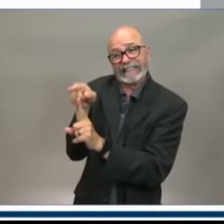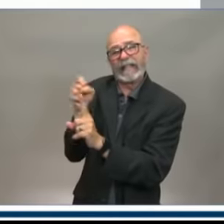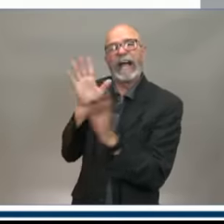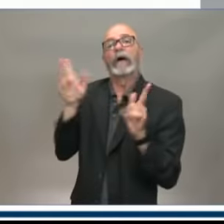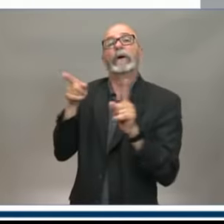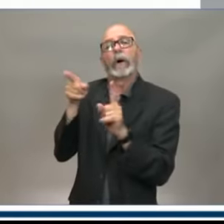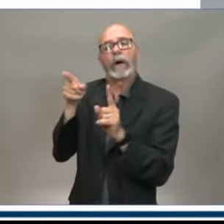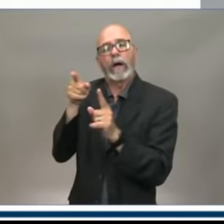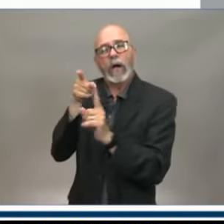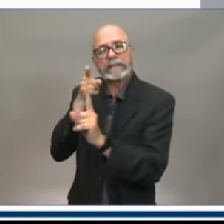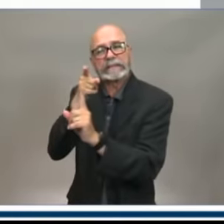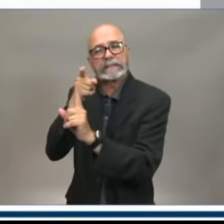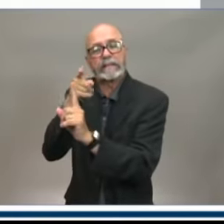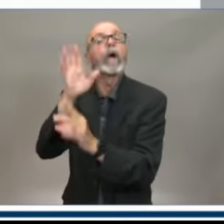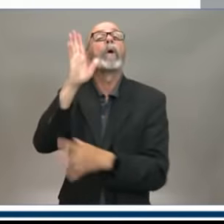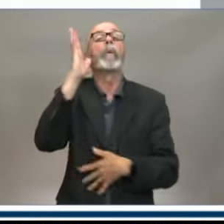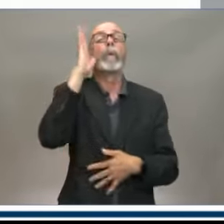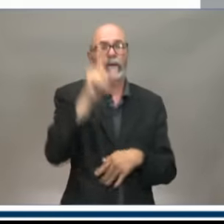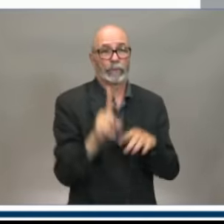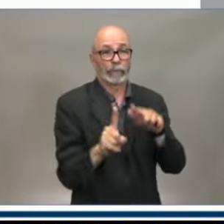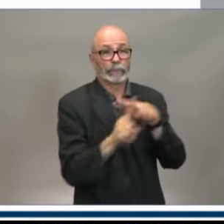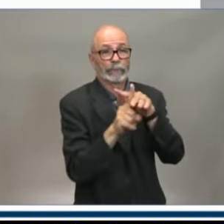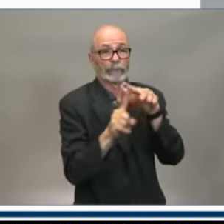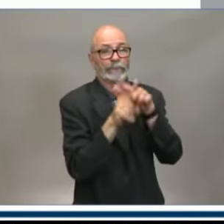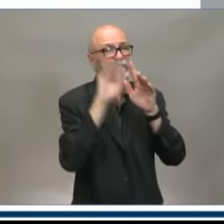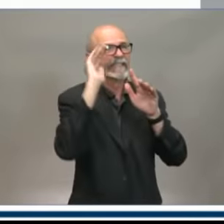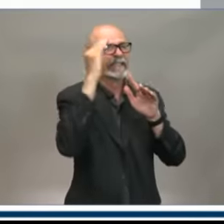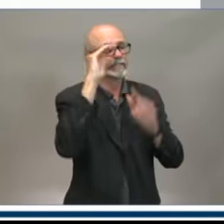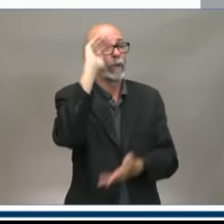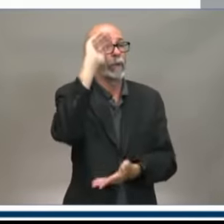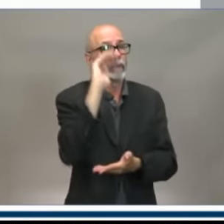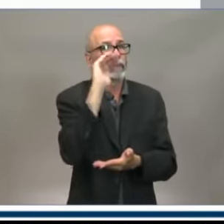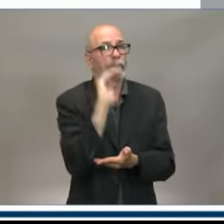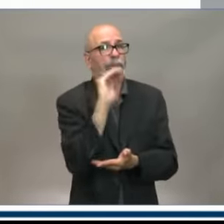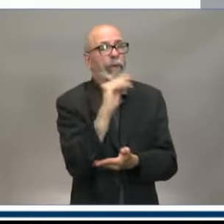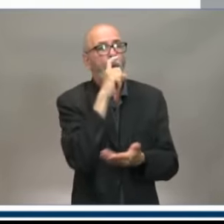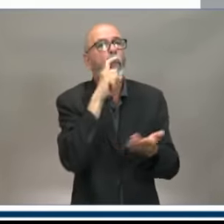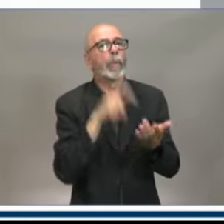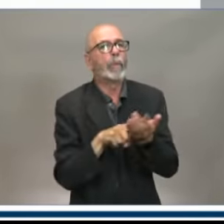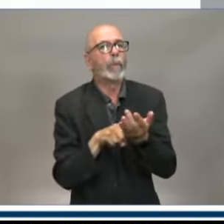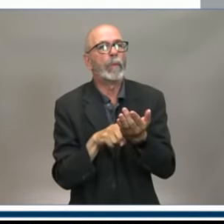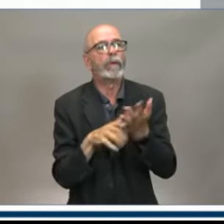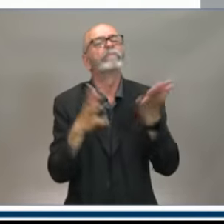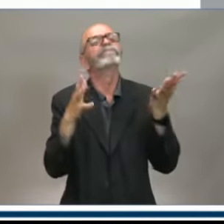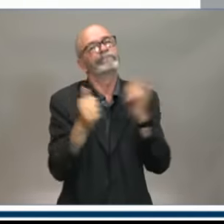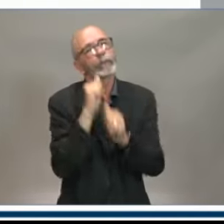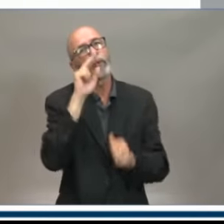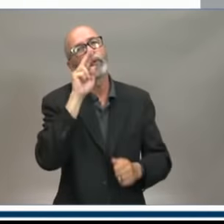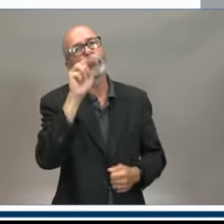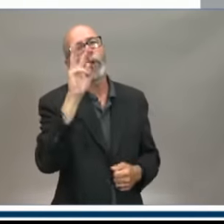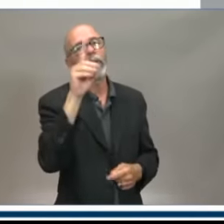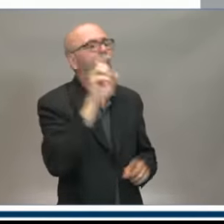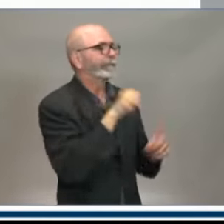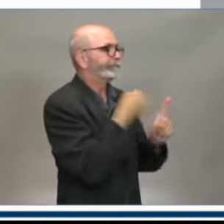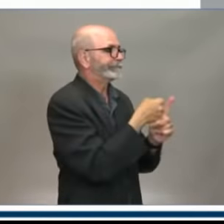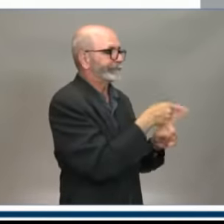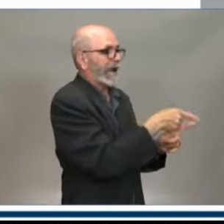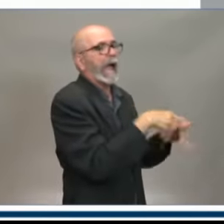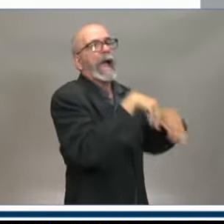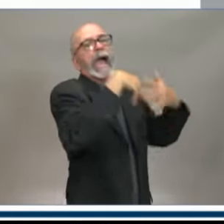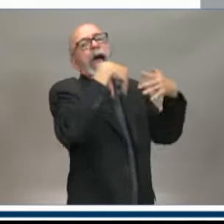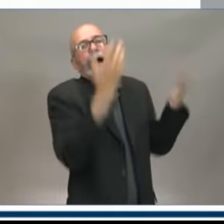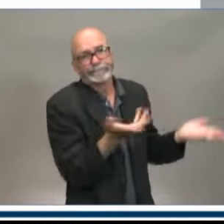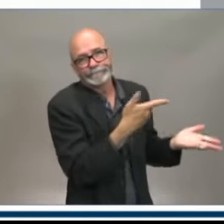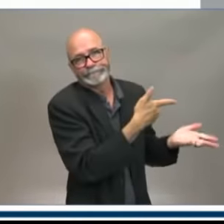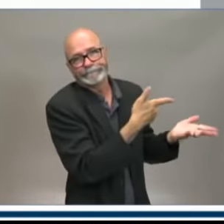and the vast majority of those are related to the Northwood outbreak. And so that's very pleasing to see. I've